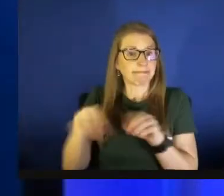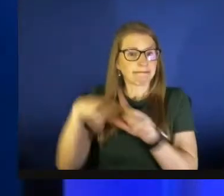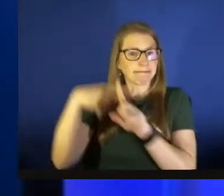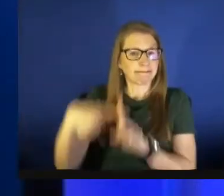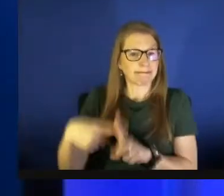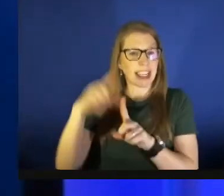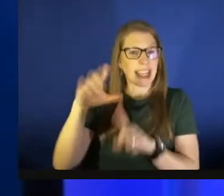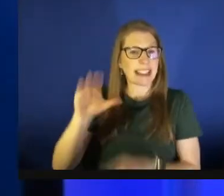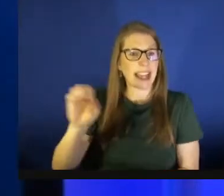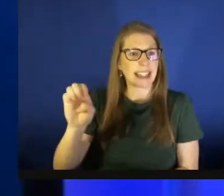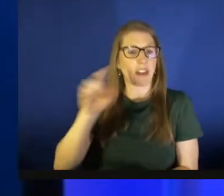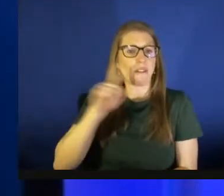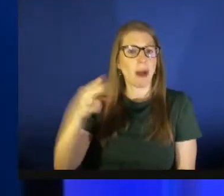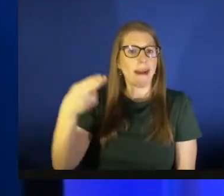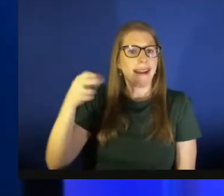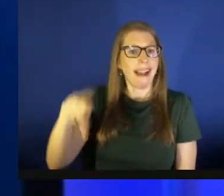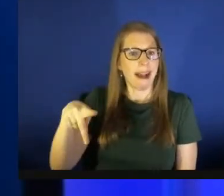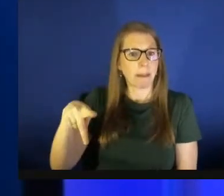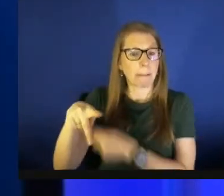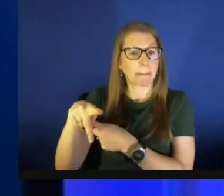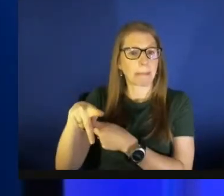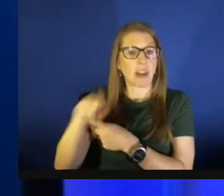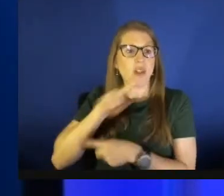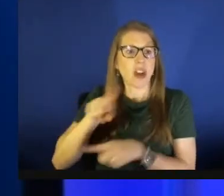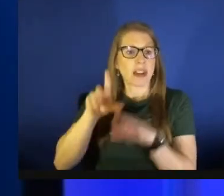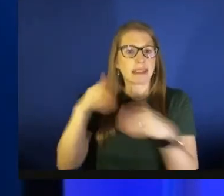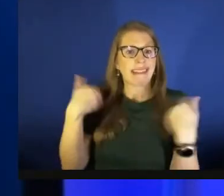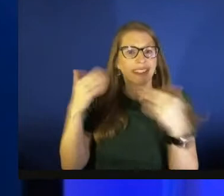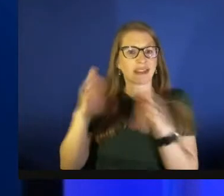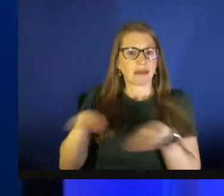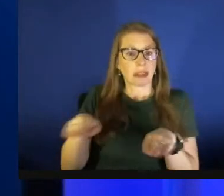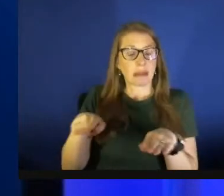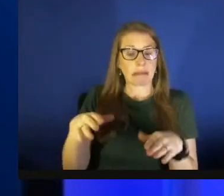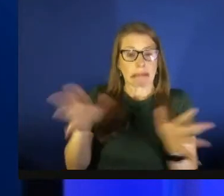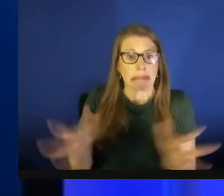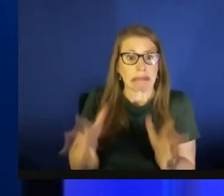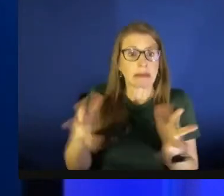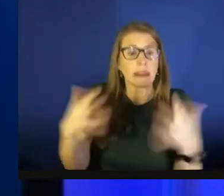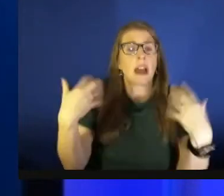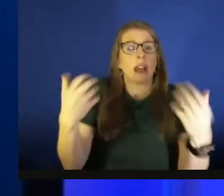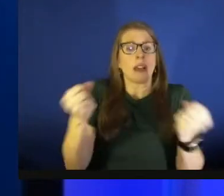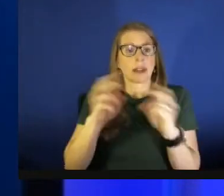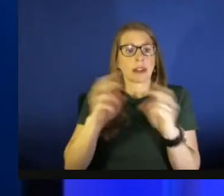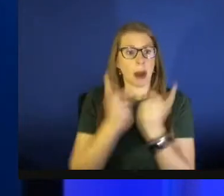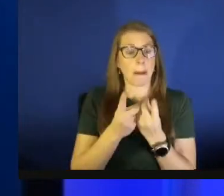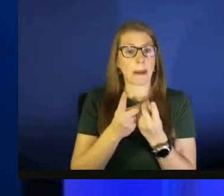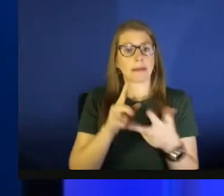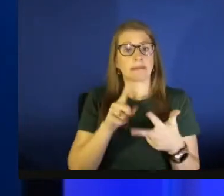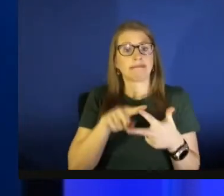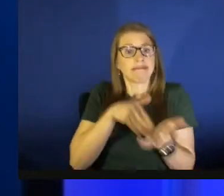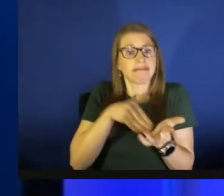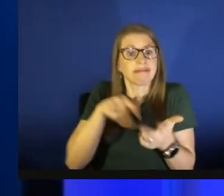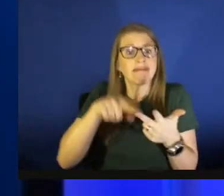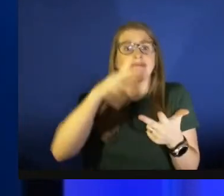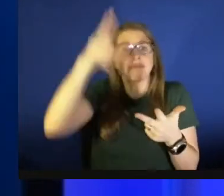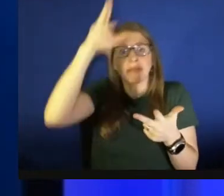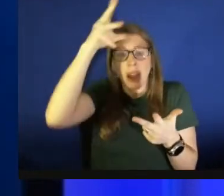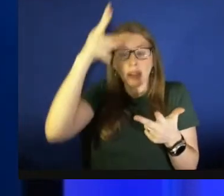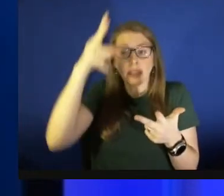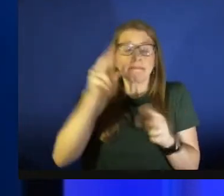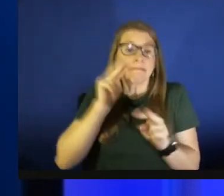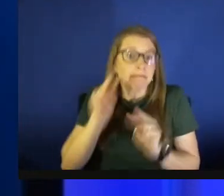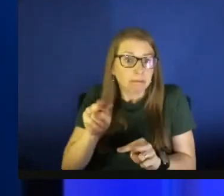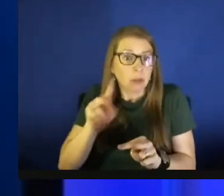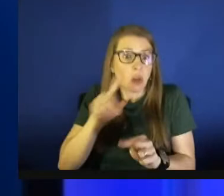of hepatitis in young children. They are urging health departments, doctors, and parents across the nation to keep an eye out for symptoms in